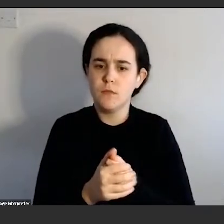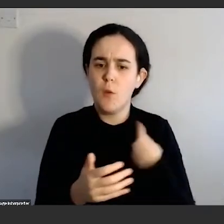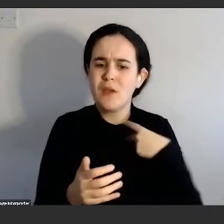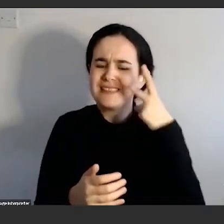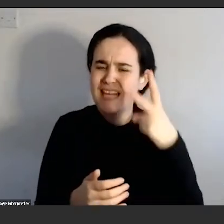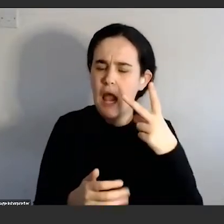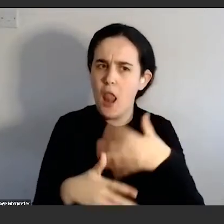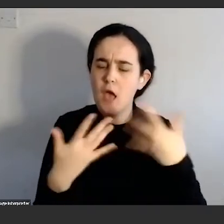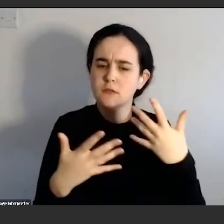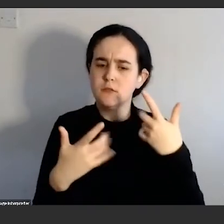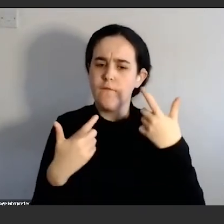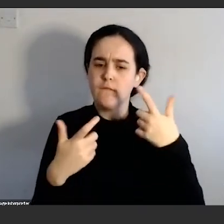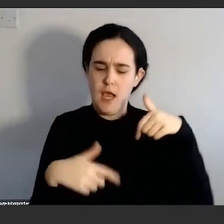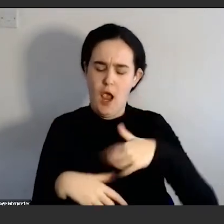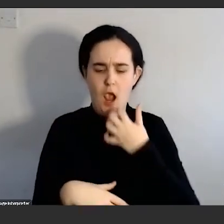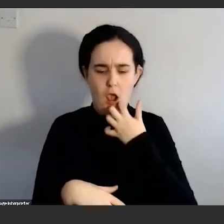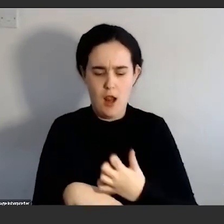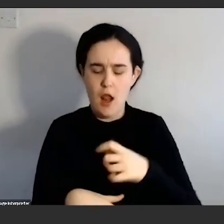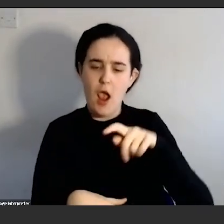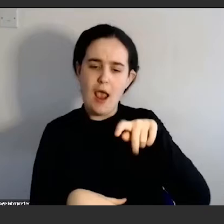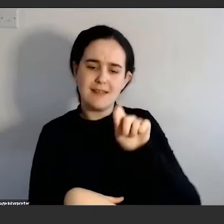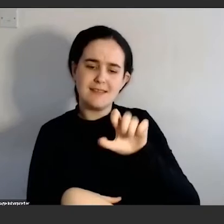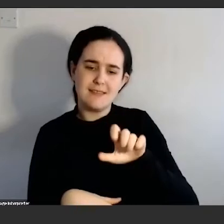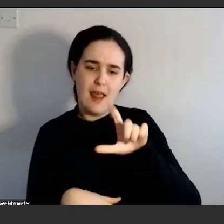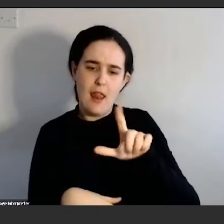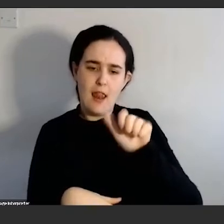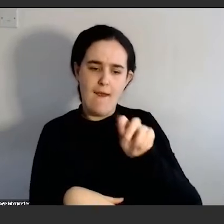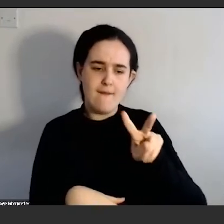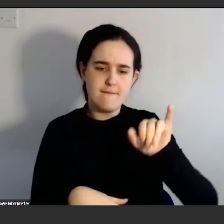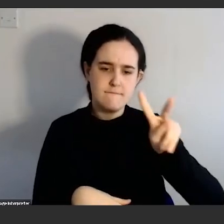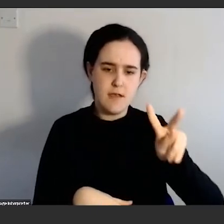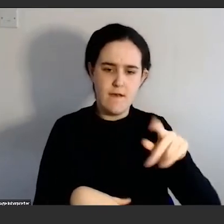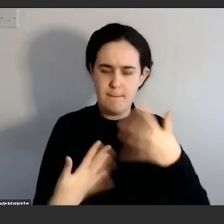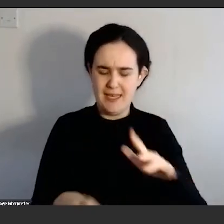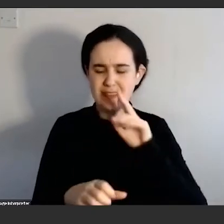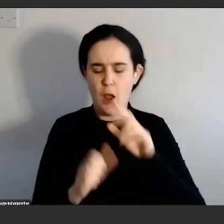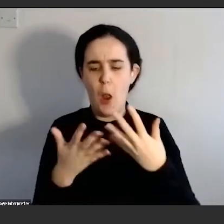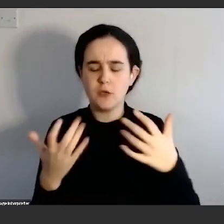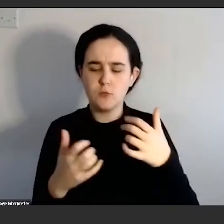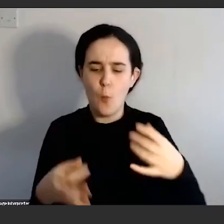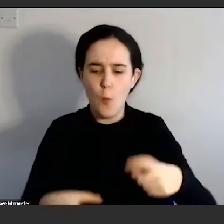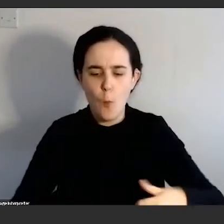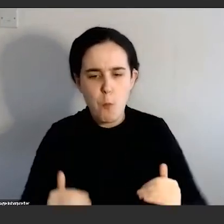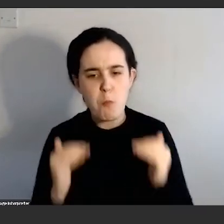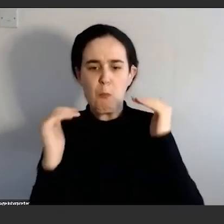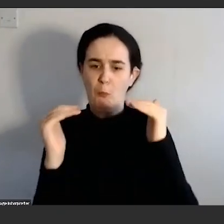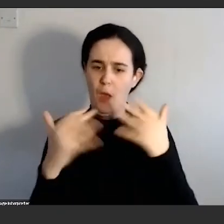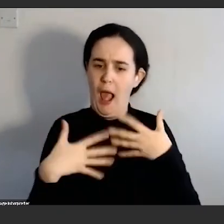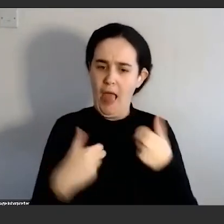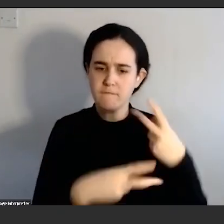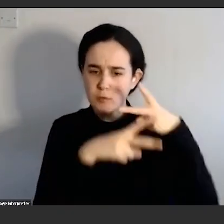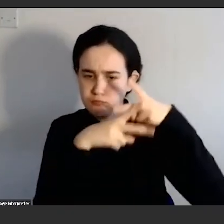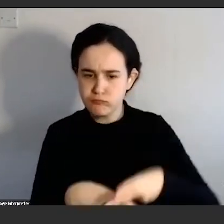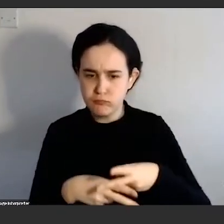medical services are accessible on all levels, including accessible service and access